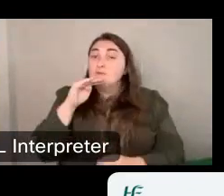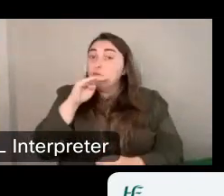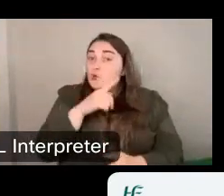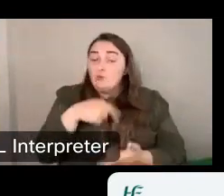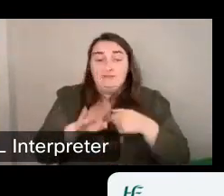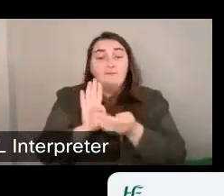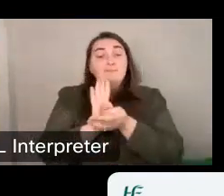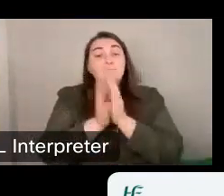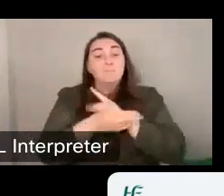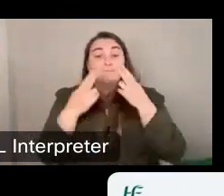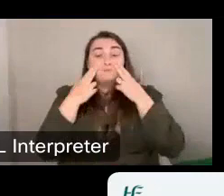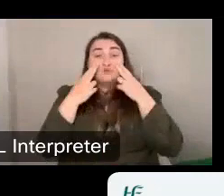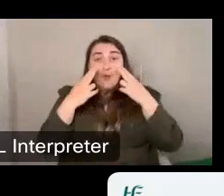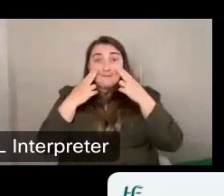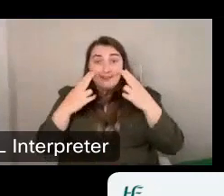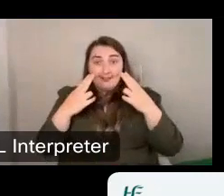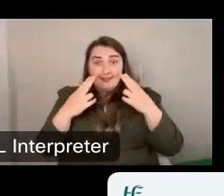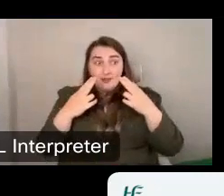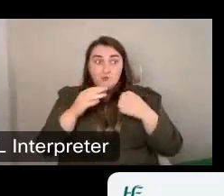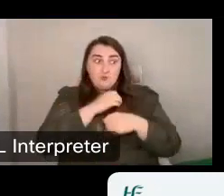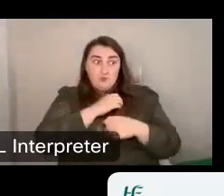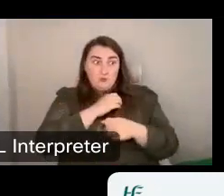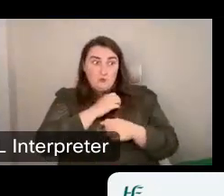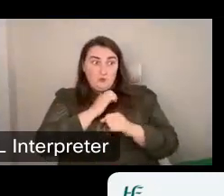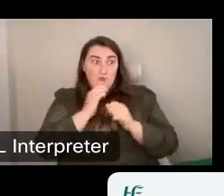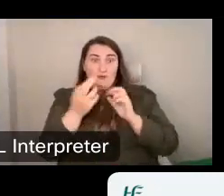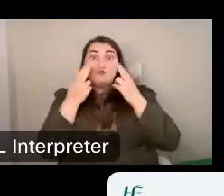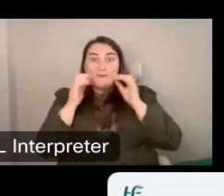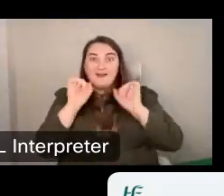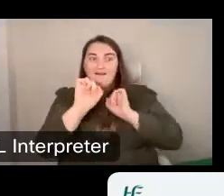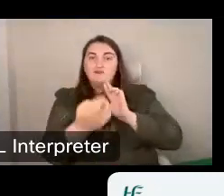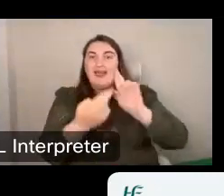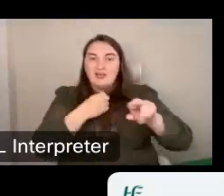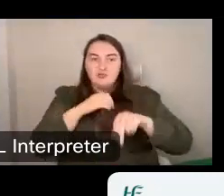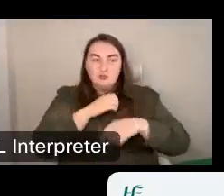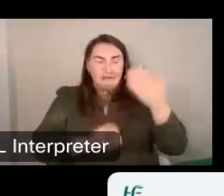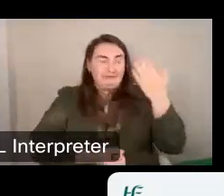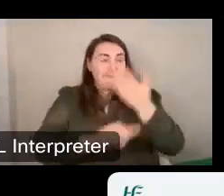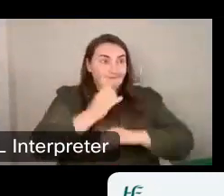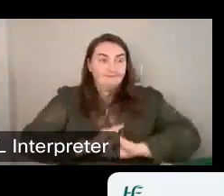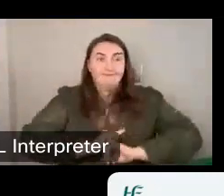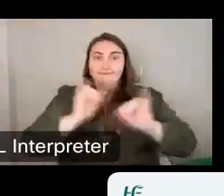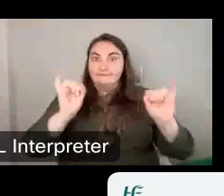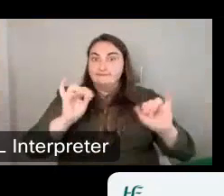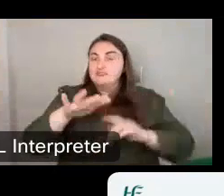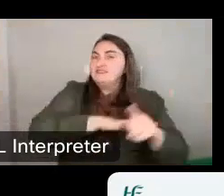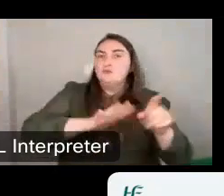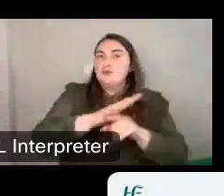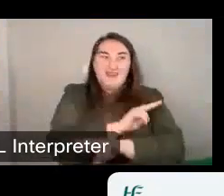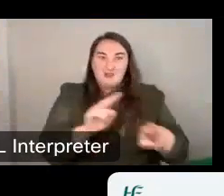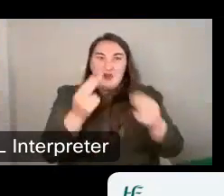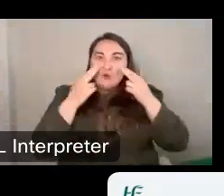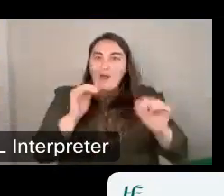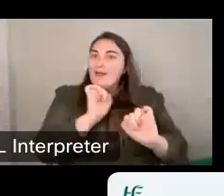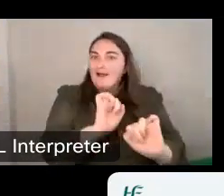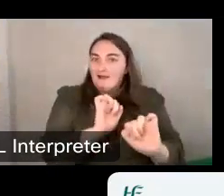their reaction to what is a very abnormal event. But having that type of reaction to a really abnormal or, you know, critical incident